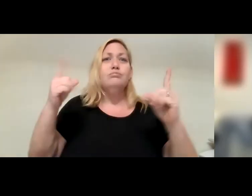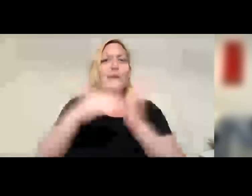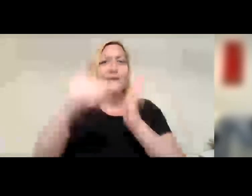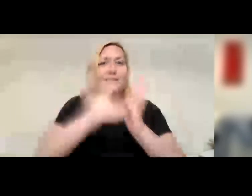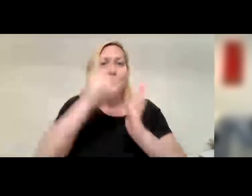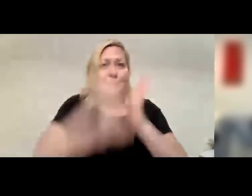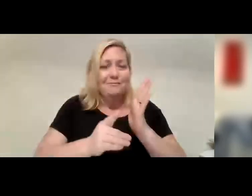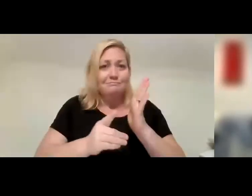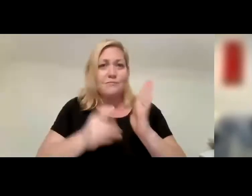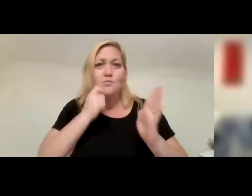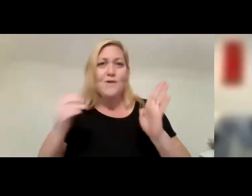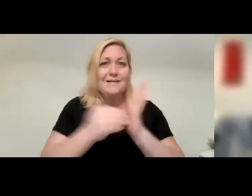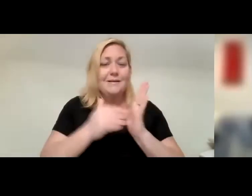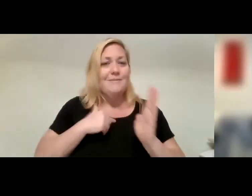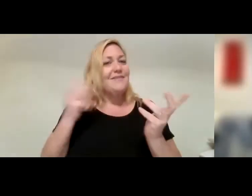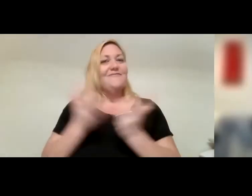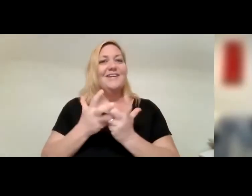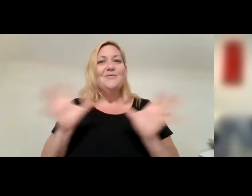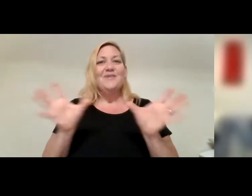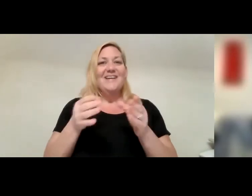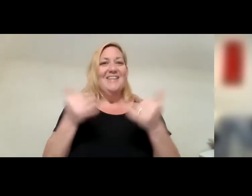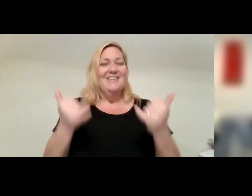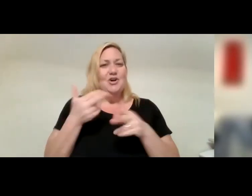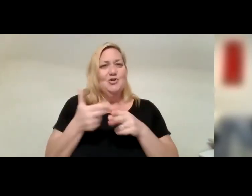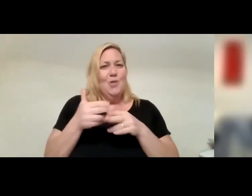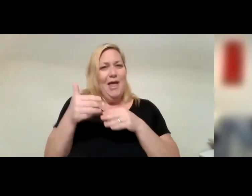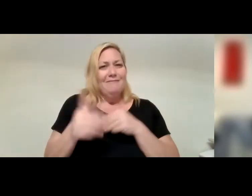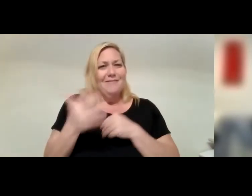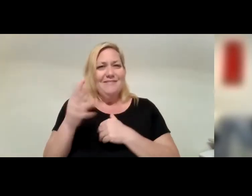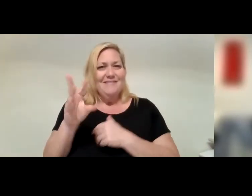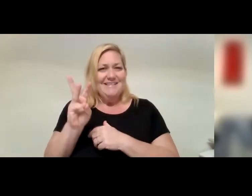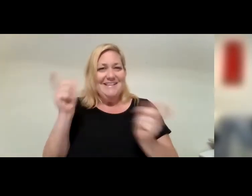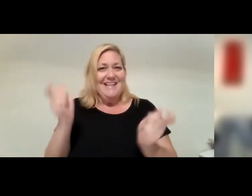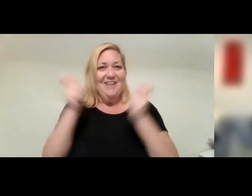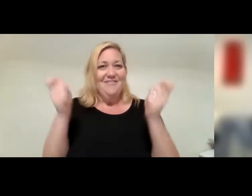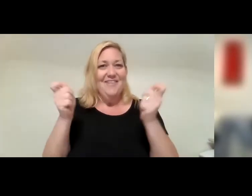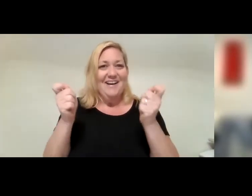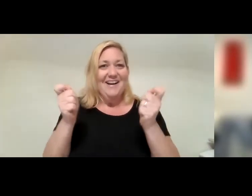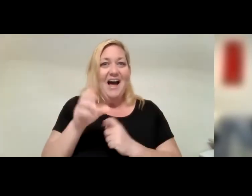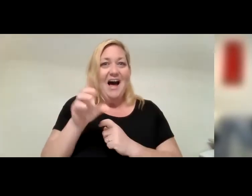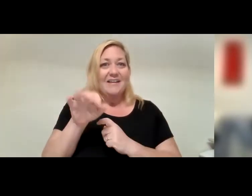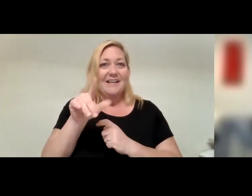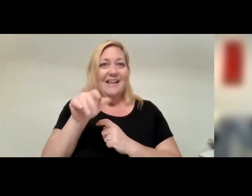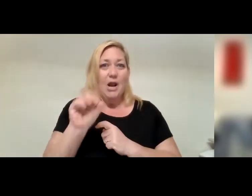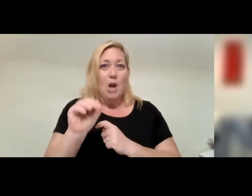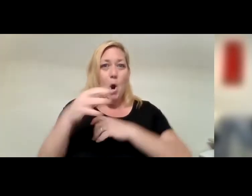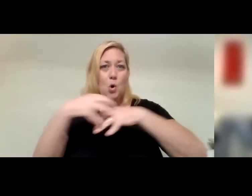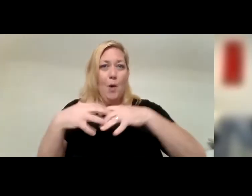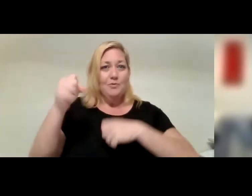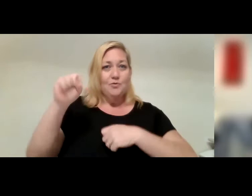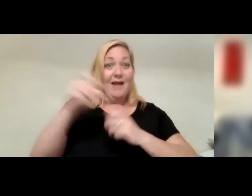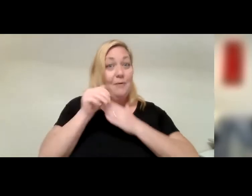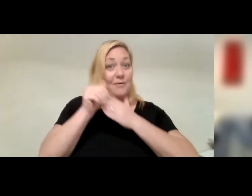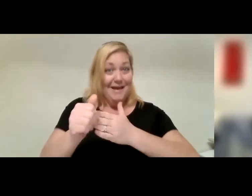discrimination. It is fitting that we are gathered here shortly after the 56th anniversary of the Delano grape strike, which was led by Filipino